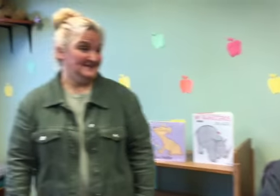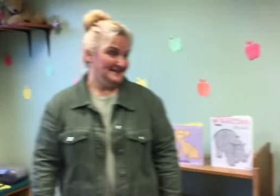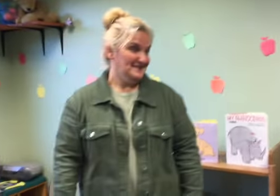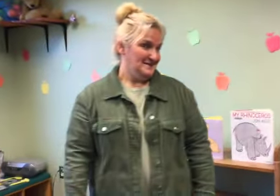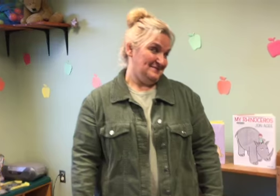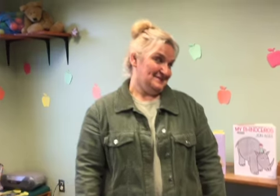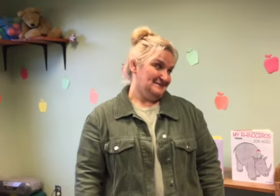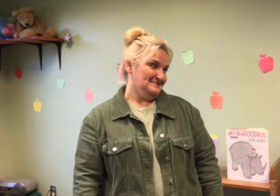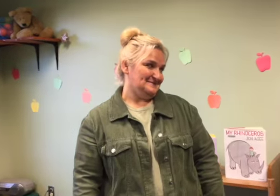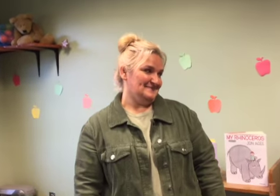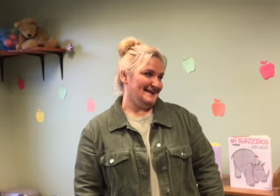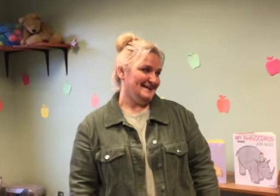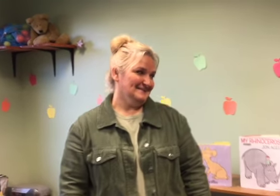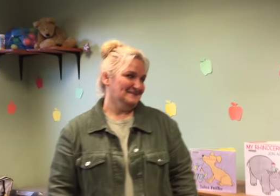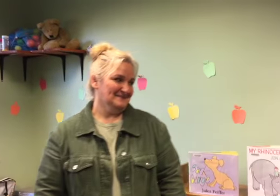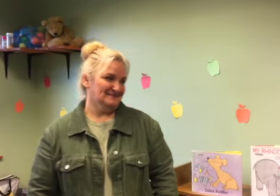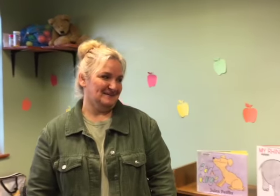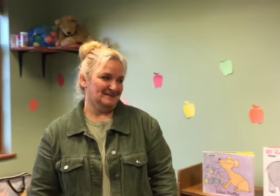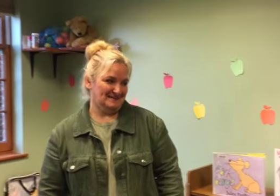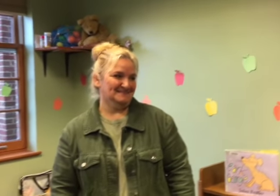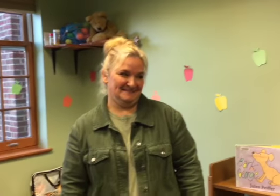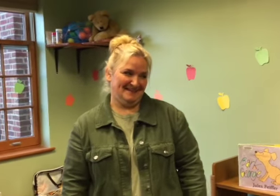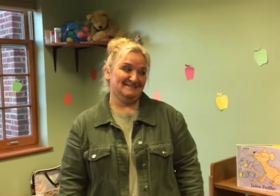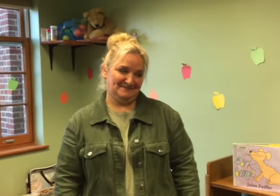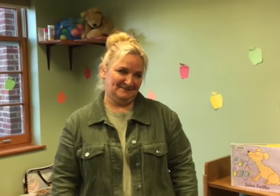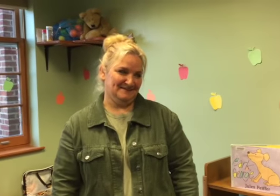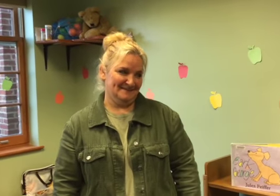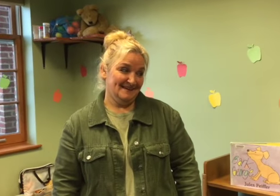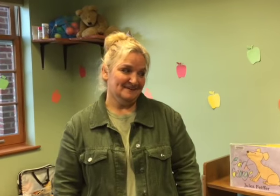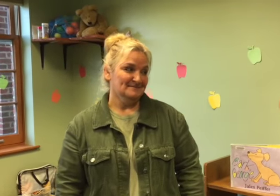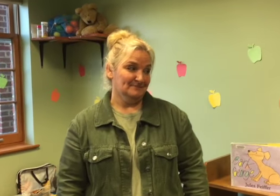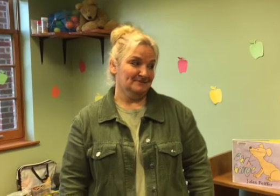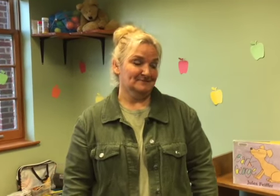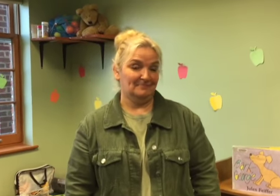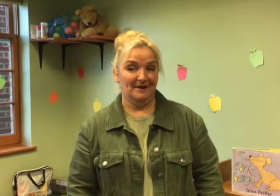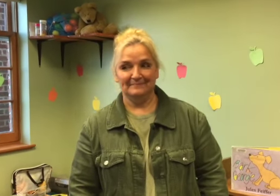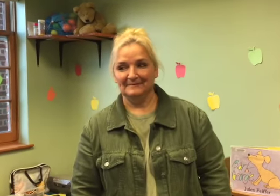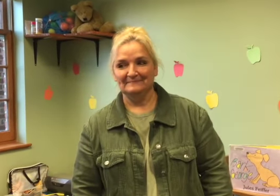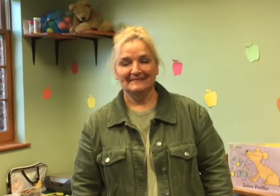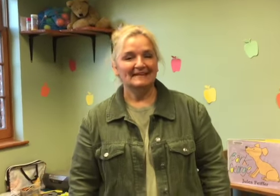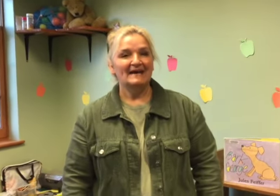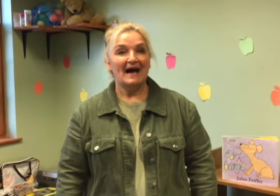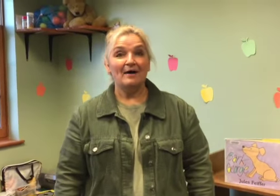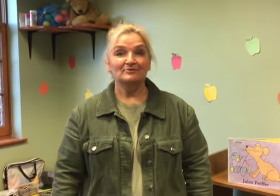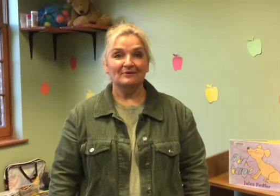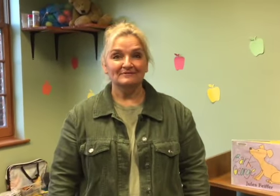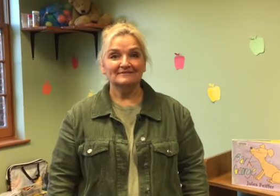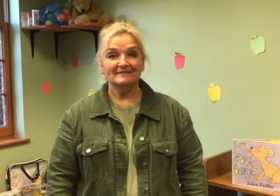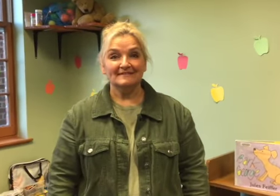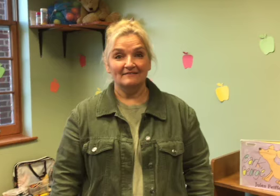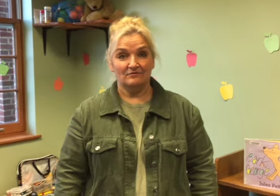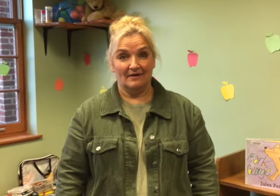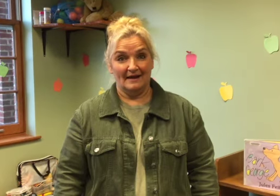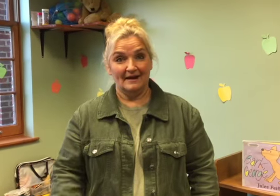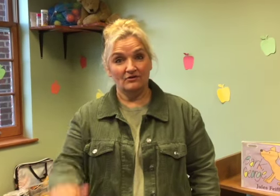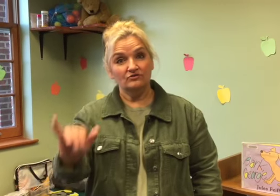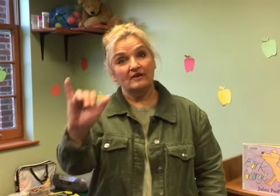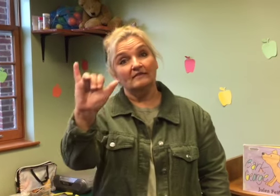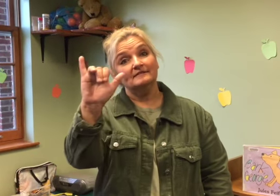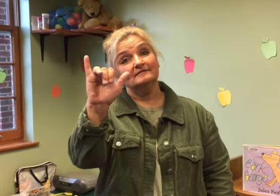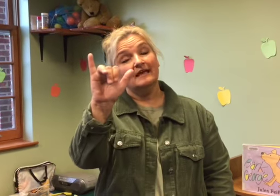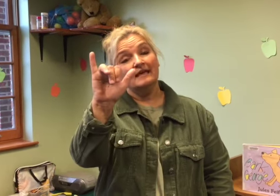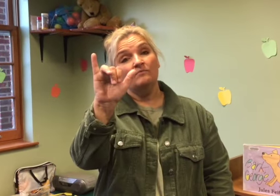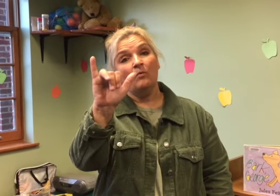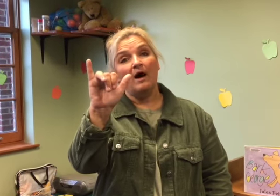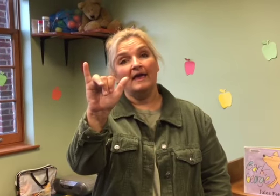Ah, Very good. Nice, Very good, nice. Miss Rebecca. Good job, Very Dot. good. You Yeah. did. Certainly did. Nice. Balloon pop. You also see the sign for Rhino. You